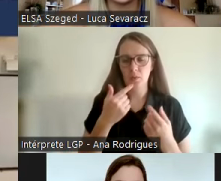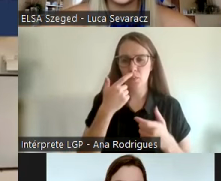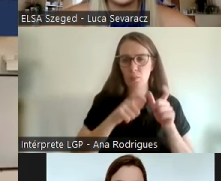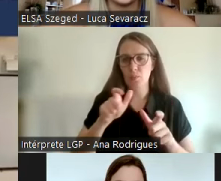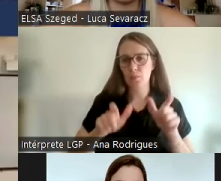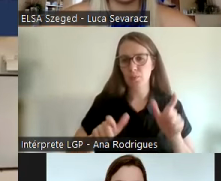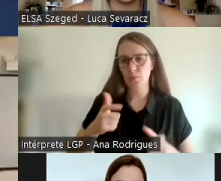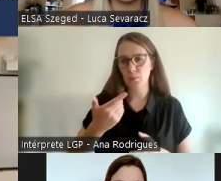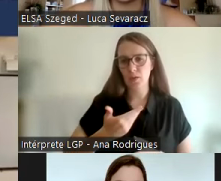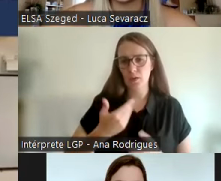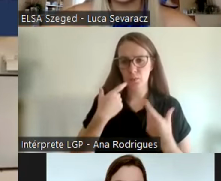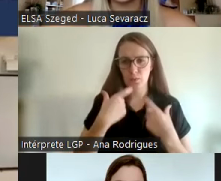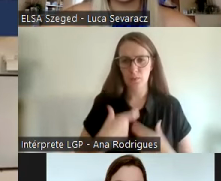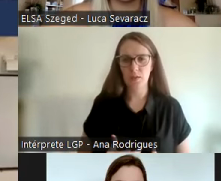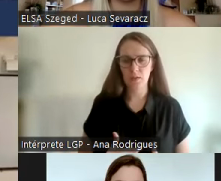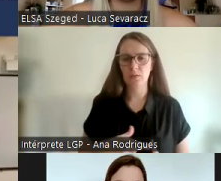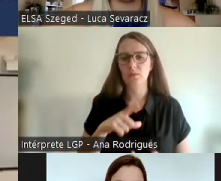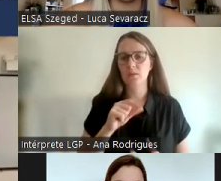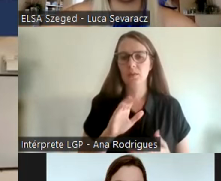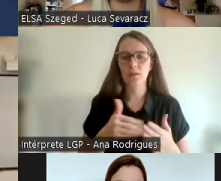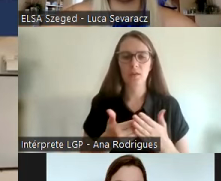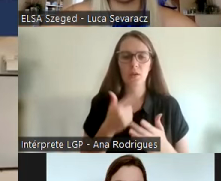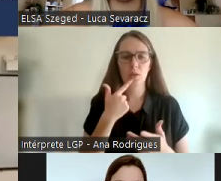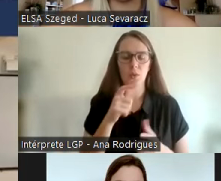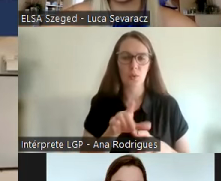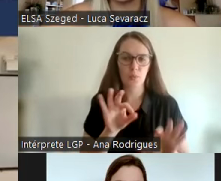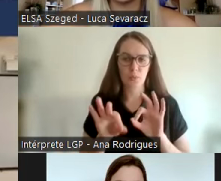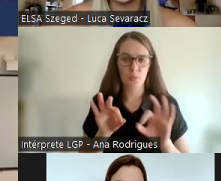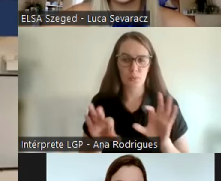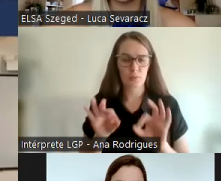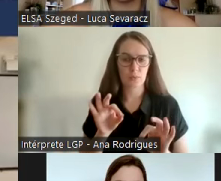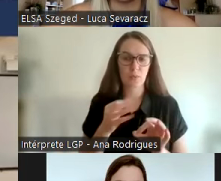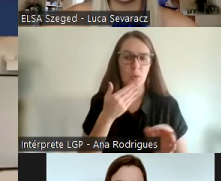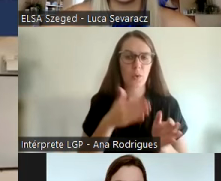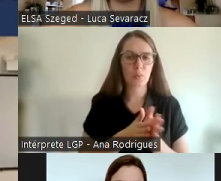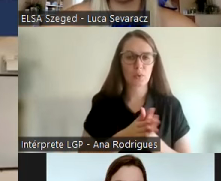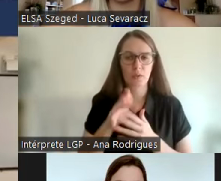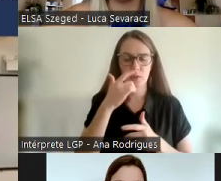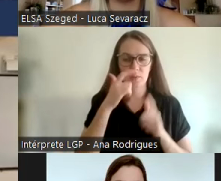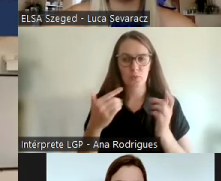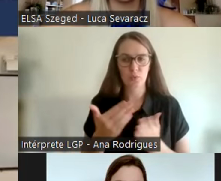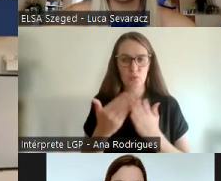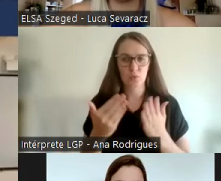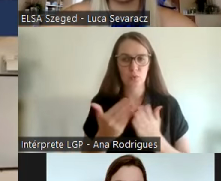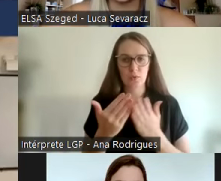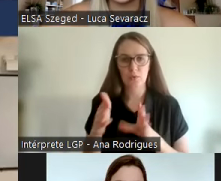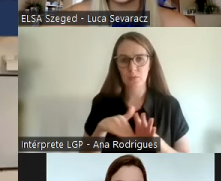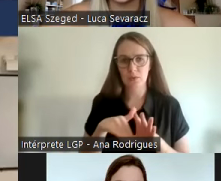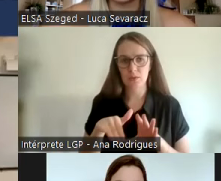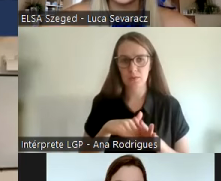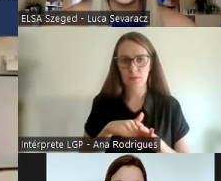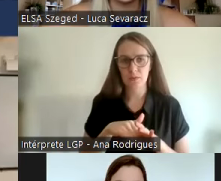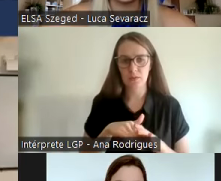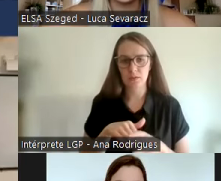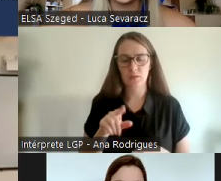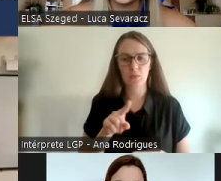an event, we aim to give a chance for students to take an active part in scientific discourse on how criminal law should fight